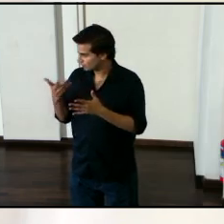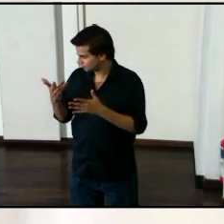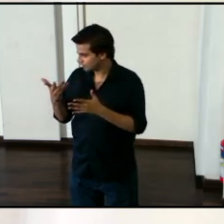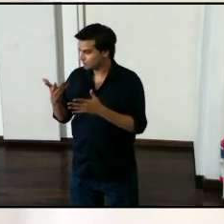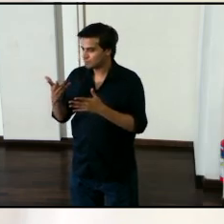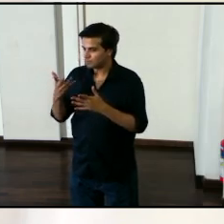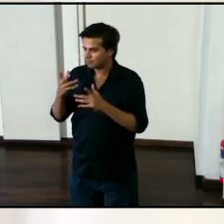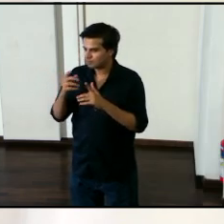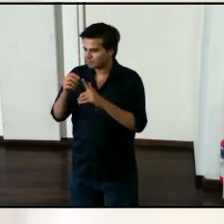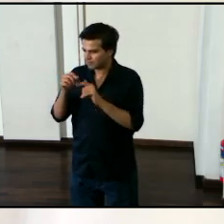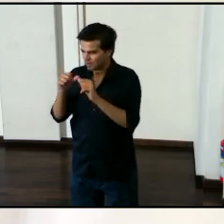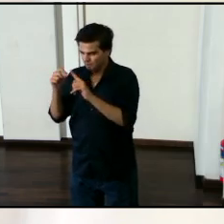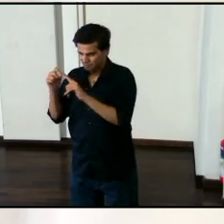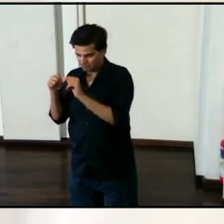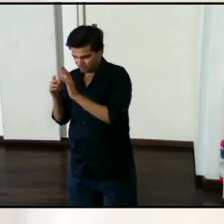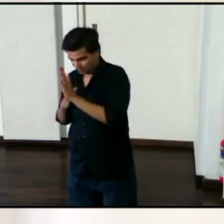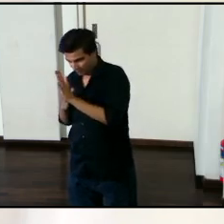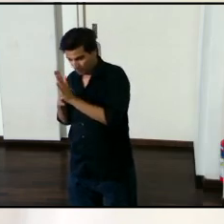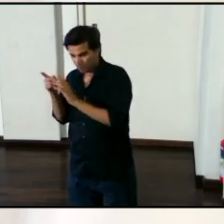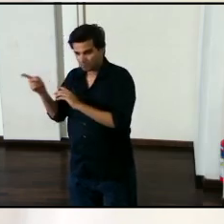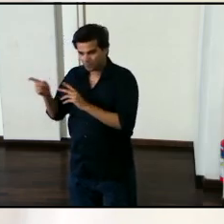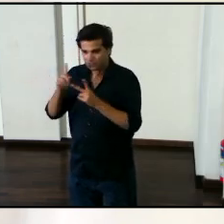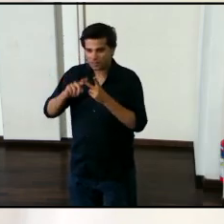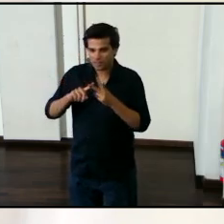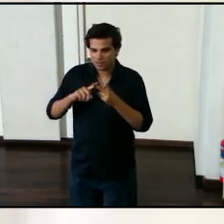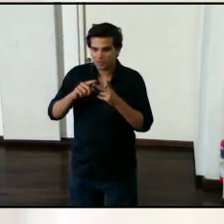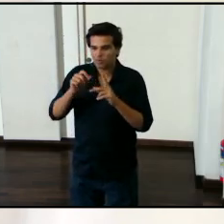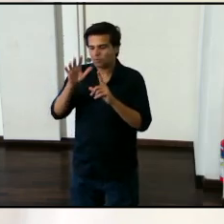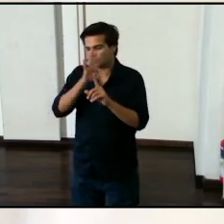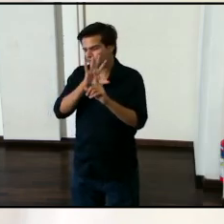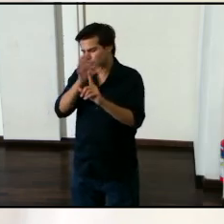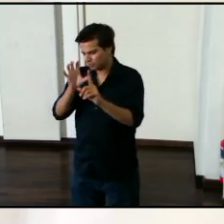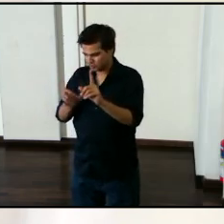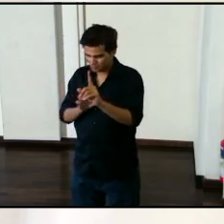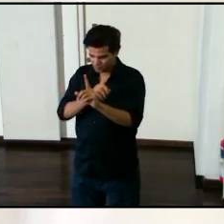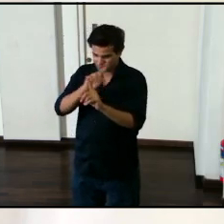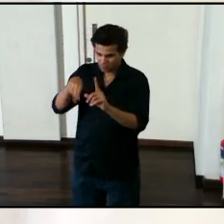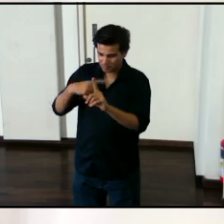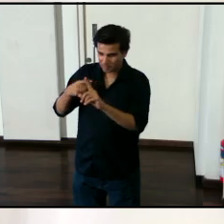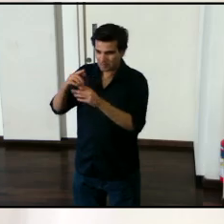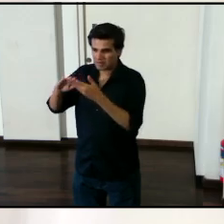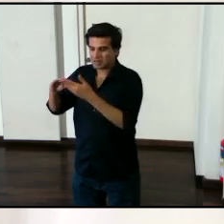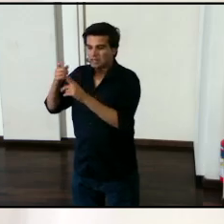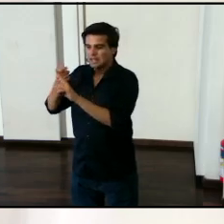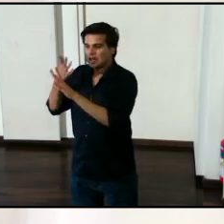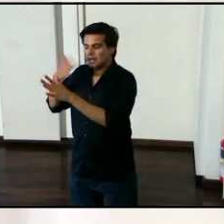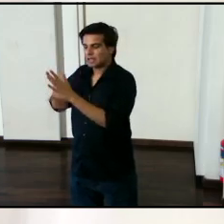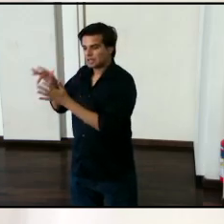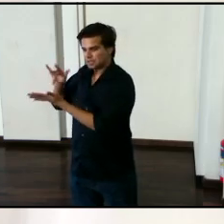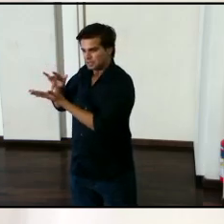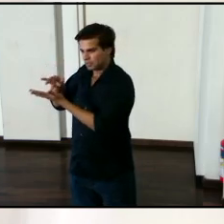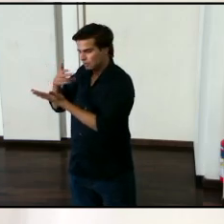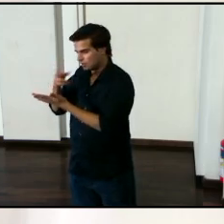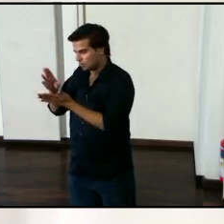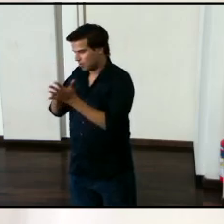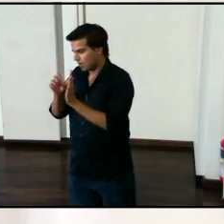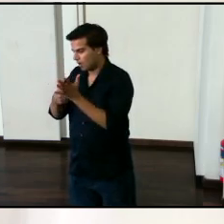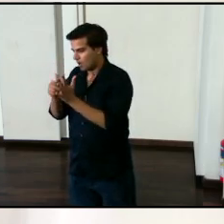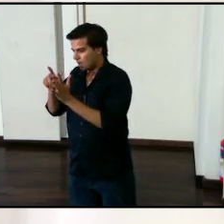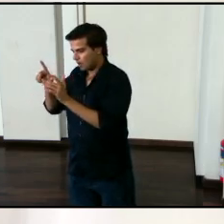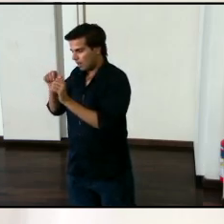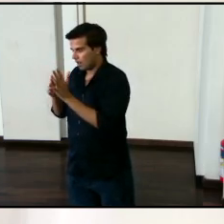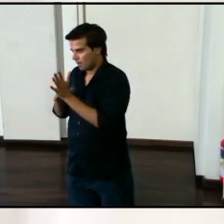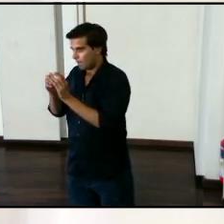Papa, Colonialism and the Transformation of Matriliny in Kerala, Malabar, The